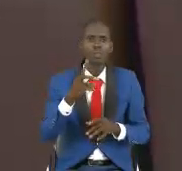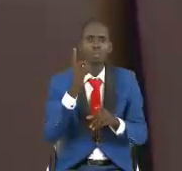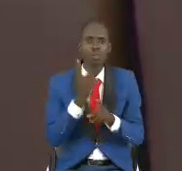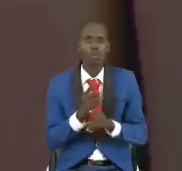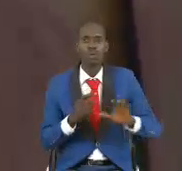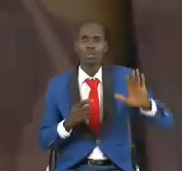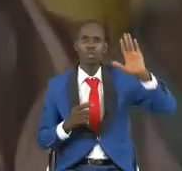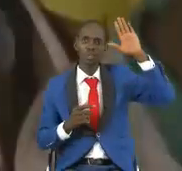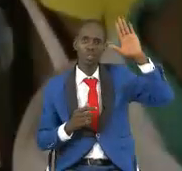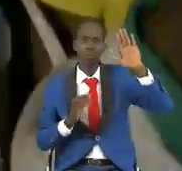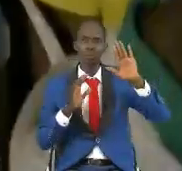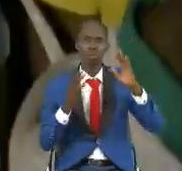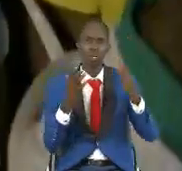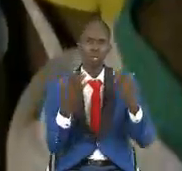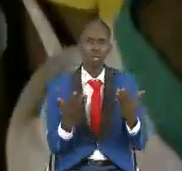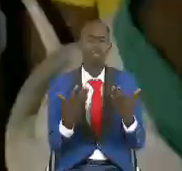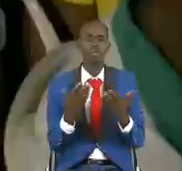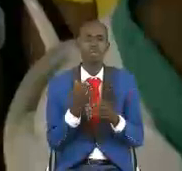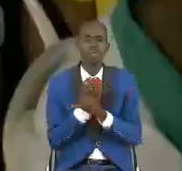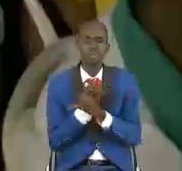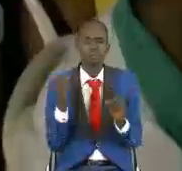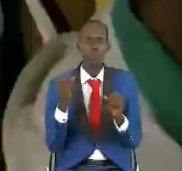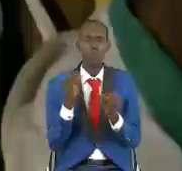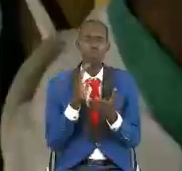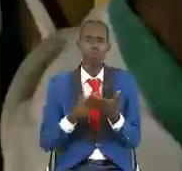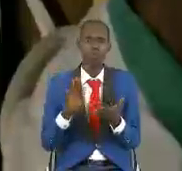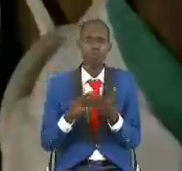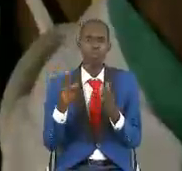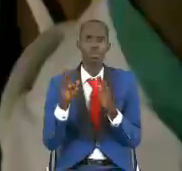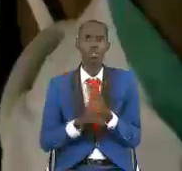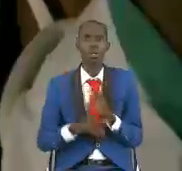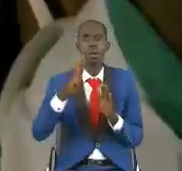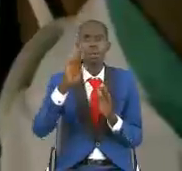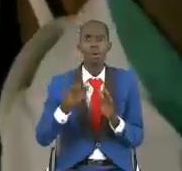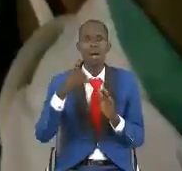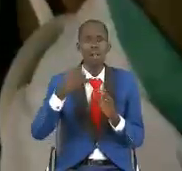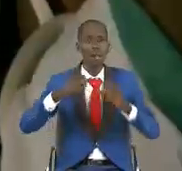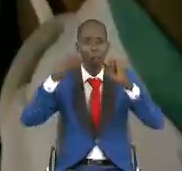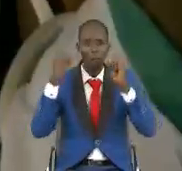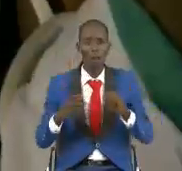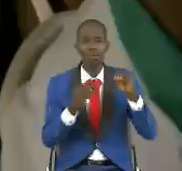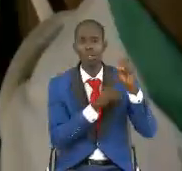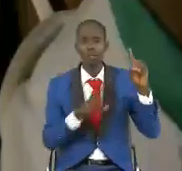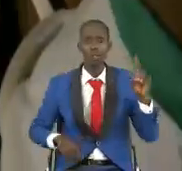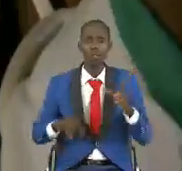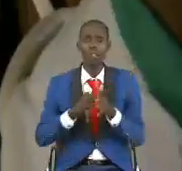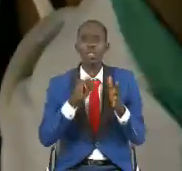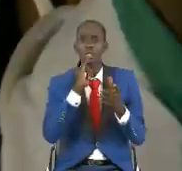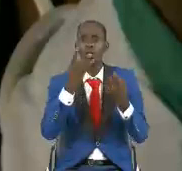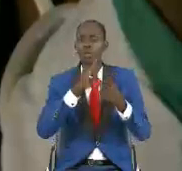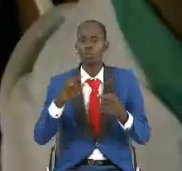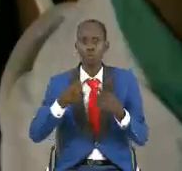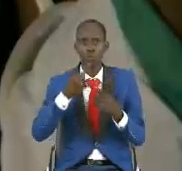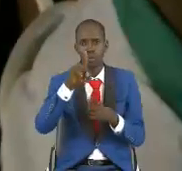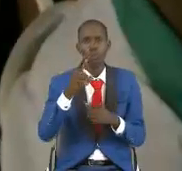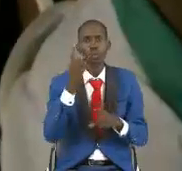redemption, salvation, forgiveness, freedom from sin, by the power of the Lord, is coming to you now. Anywhere you are, just raise